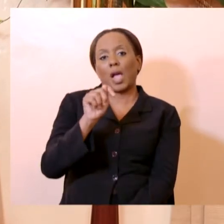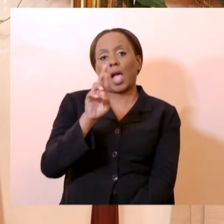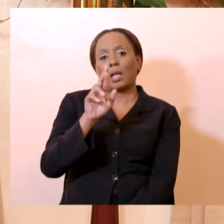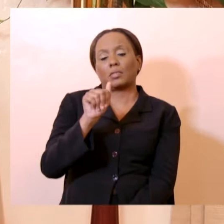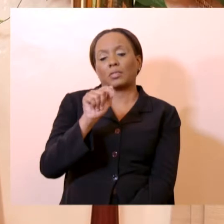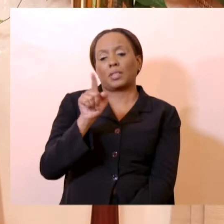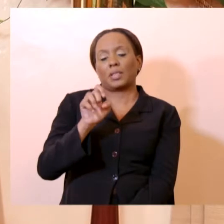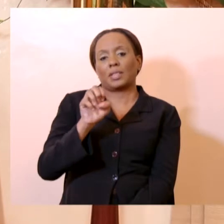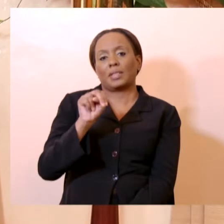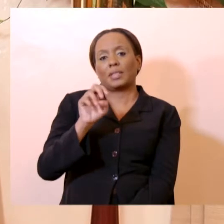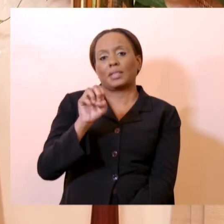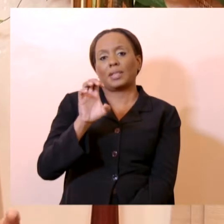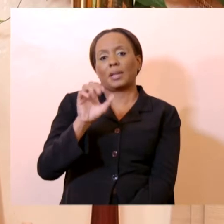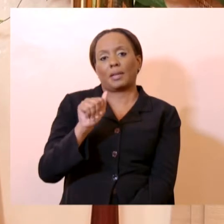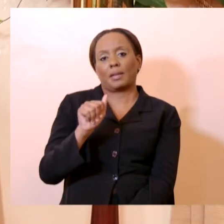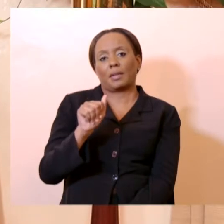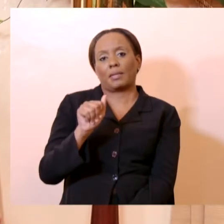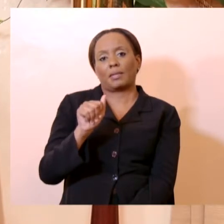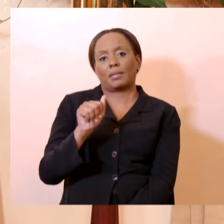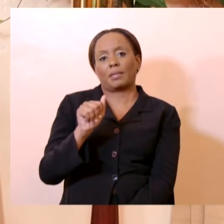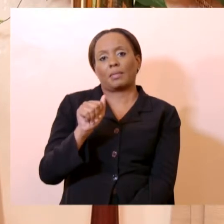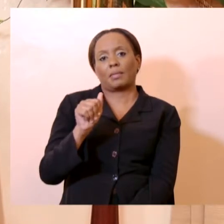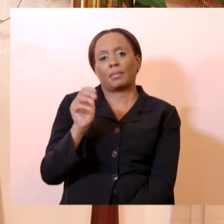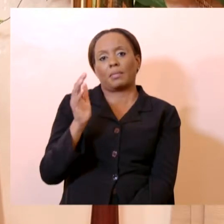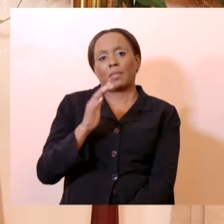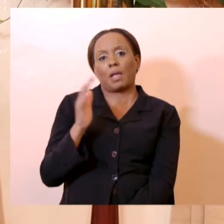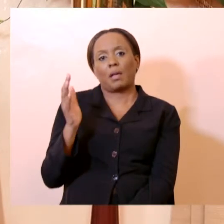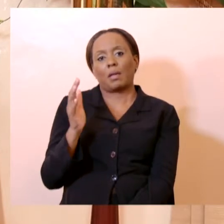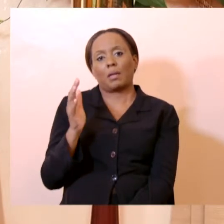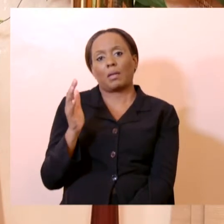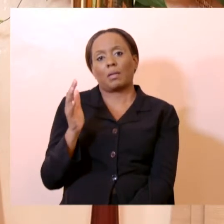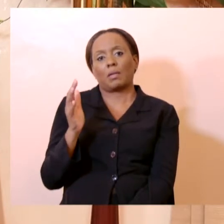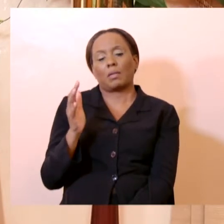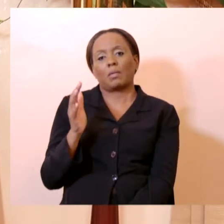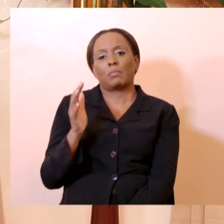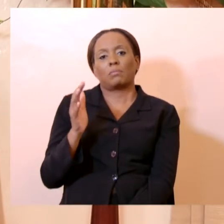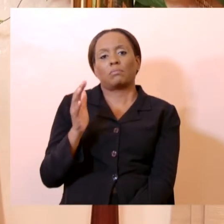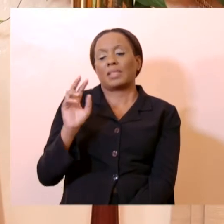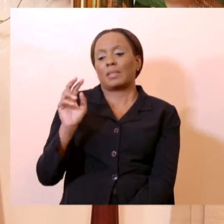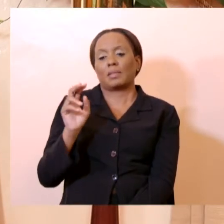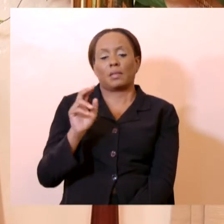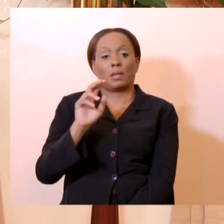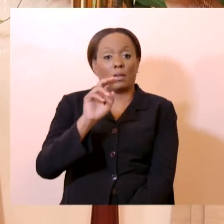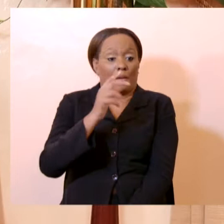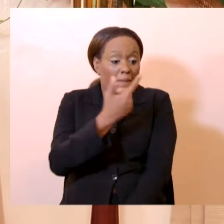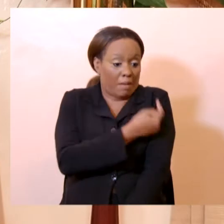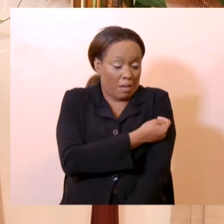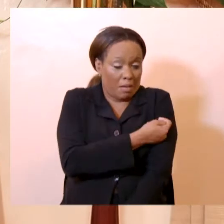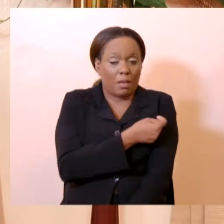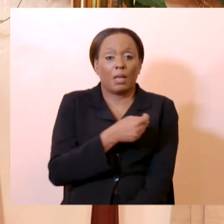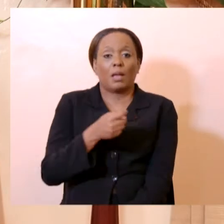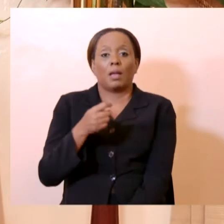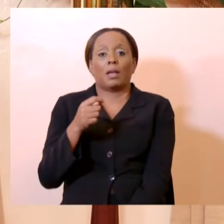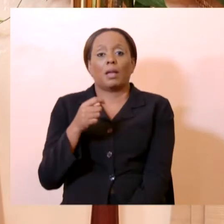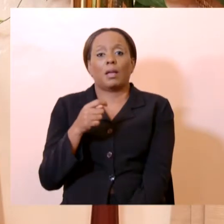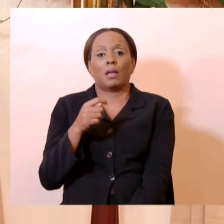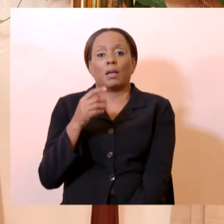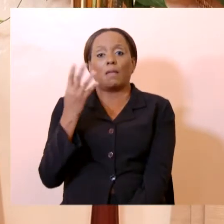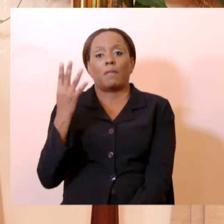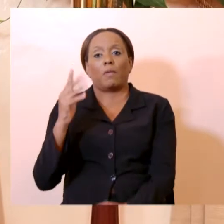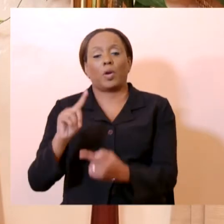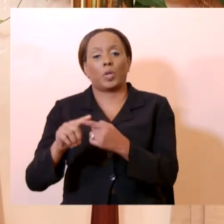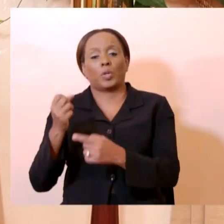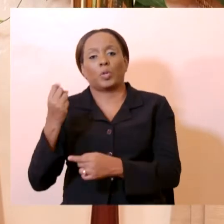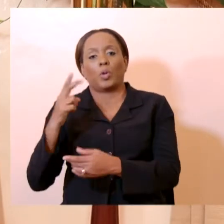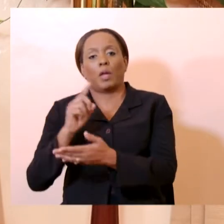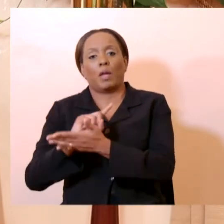will be given between a variable period of 4 to 12 weeks, and your strongest response will be after